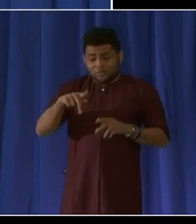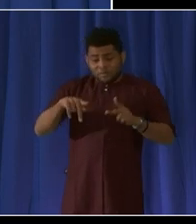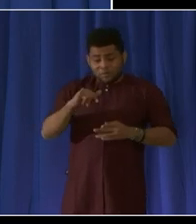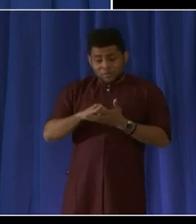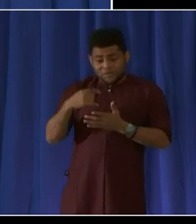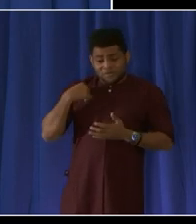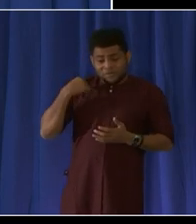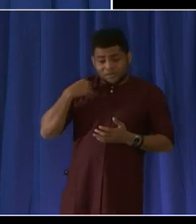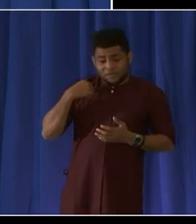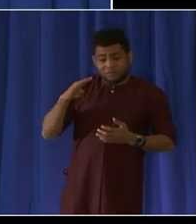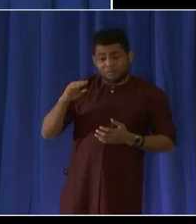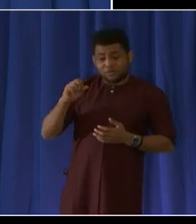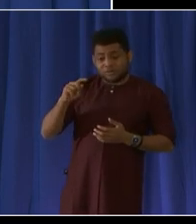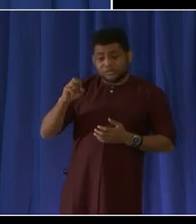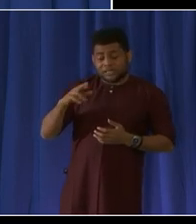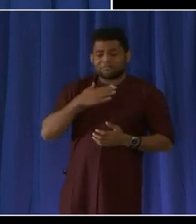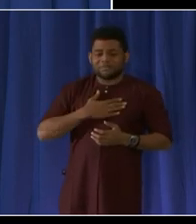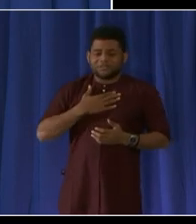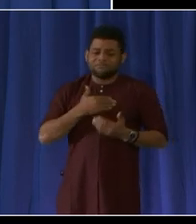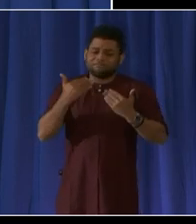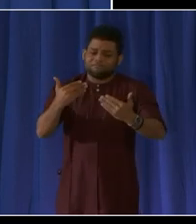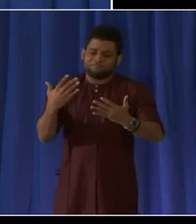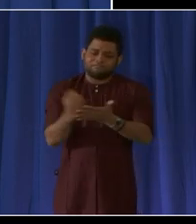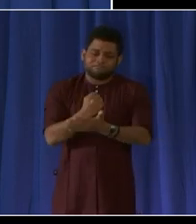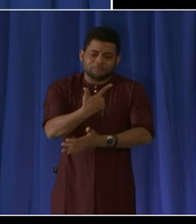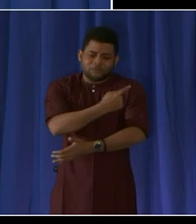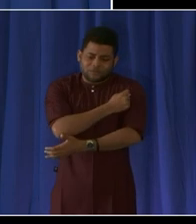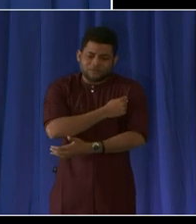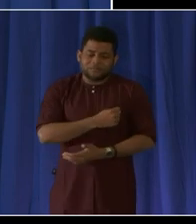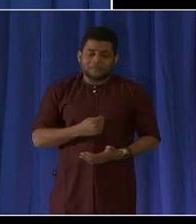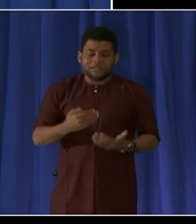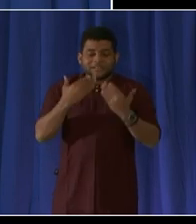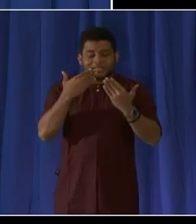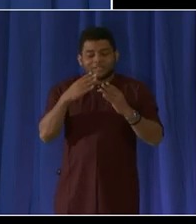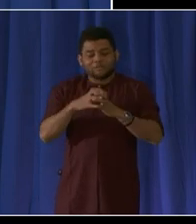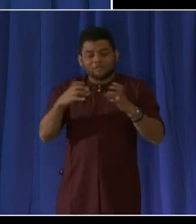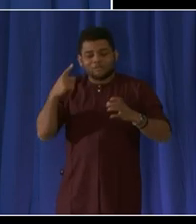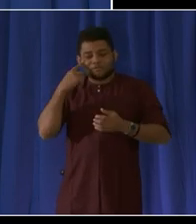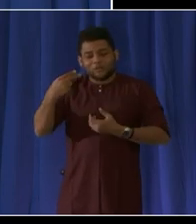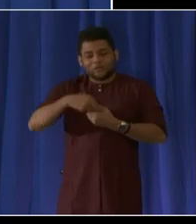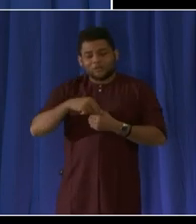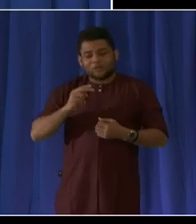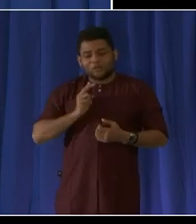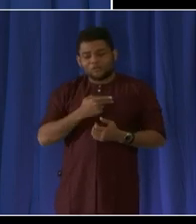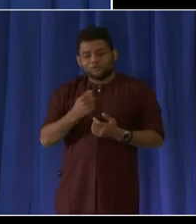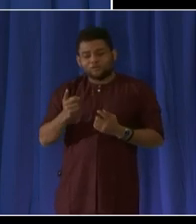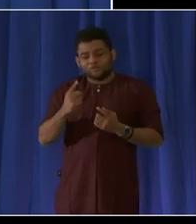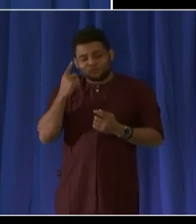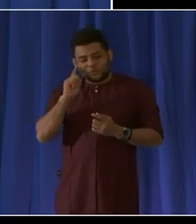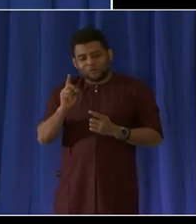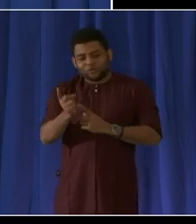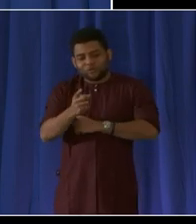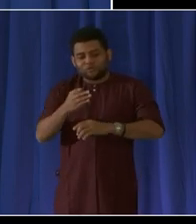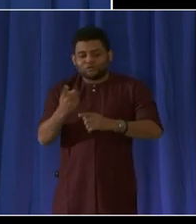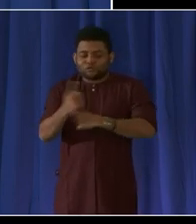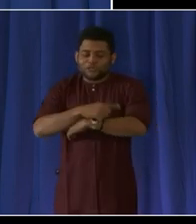for a booster to please get your booster as well. Thank you for joining us this evening for our updates.